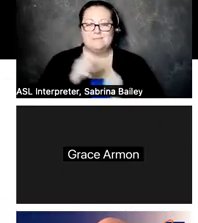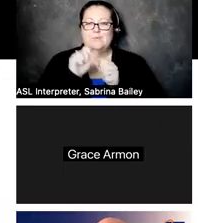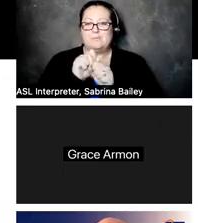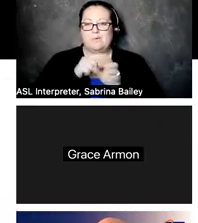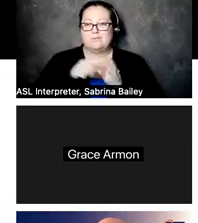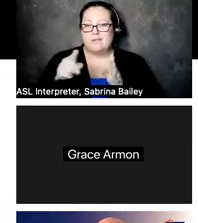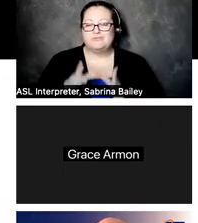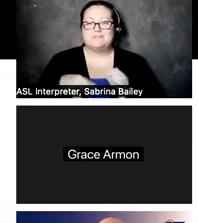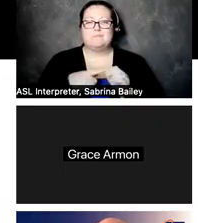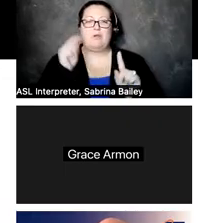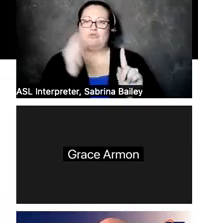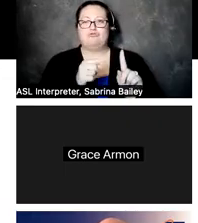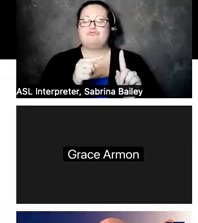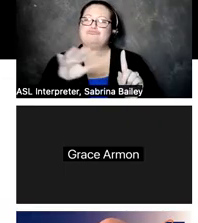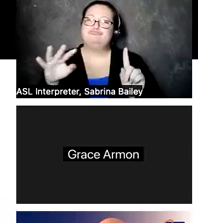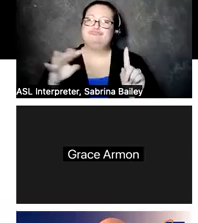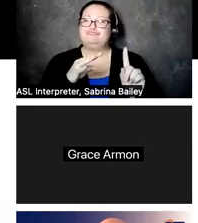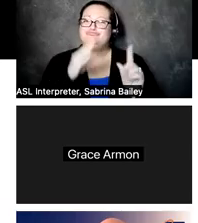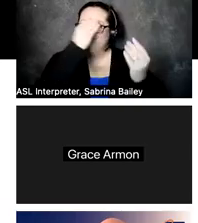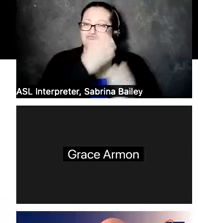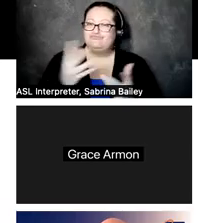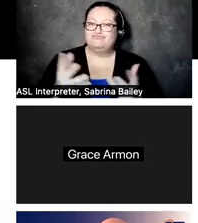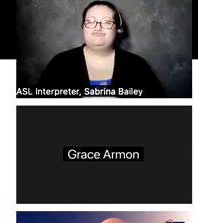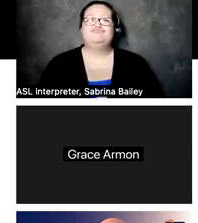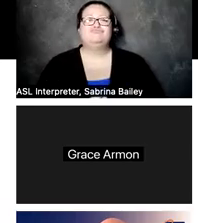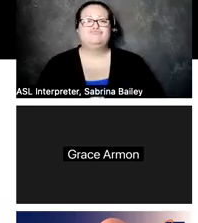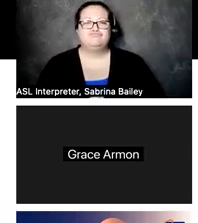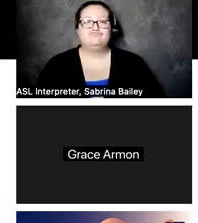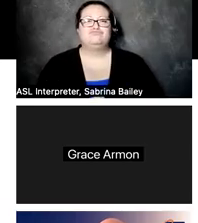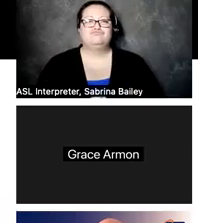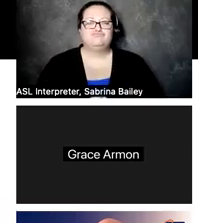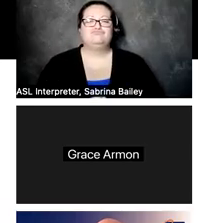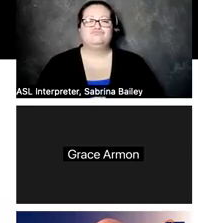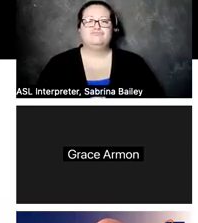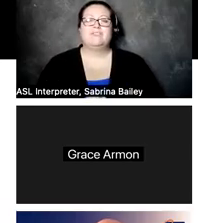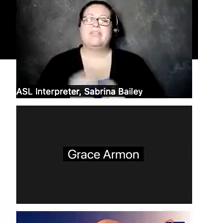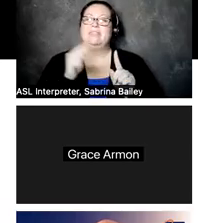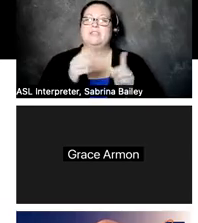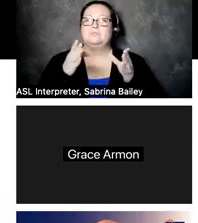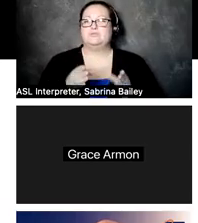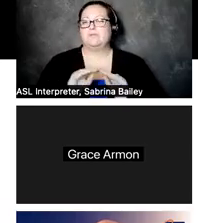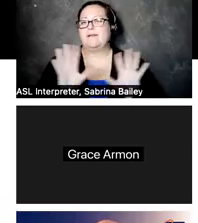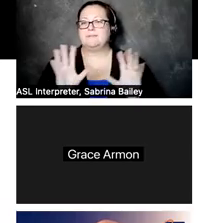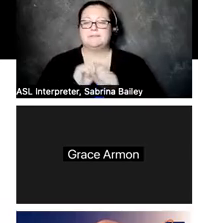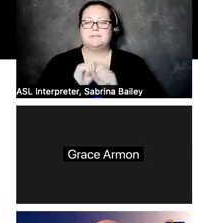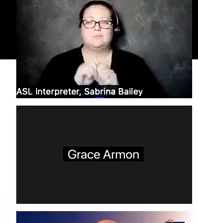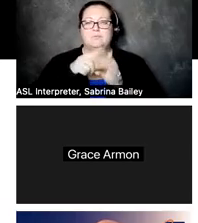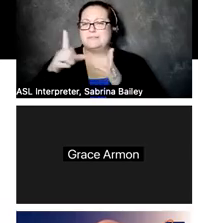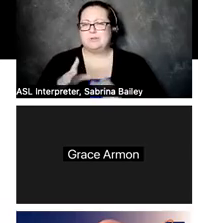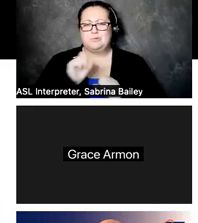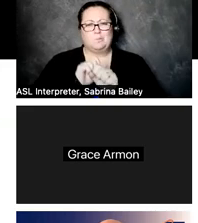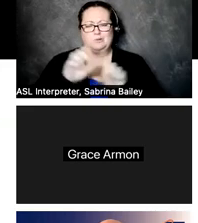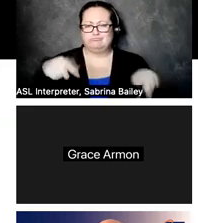with this client, to present his information. This is someone that obviously the employment specialist has worked